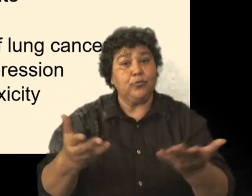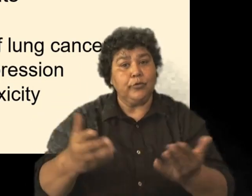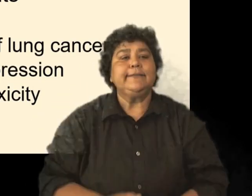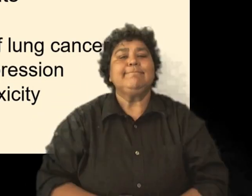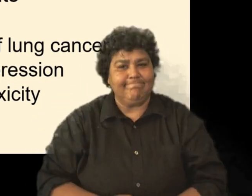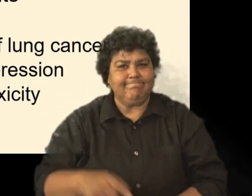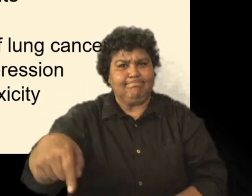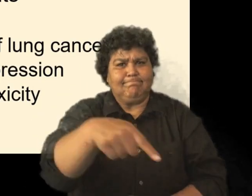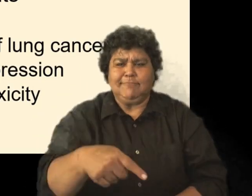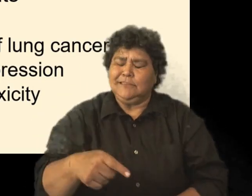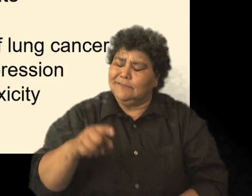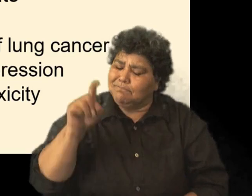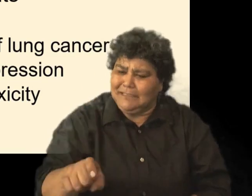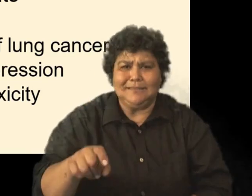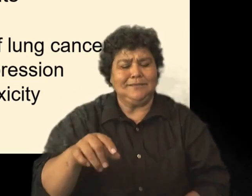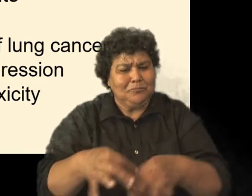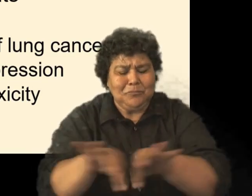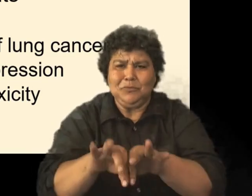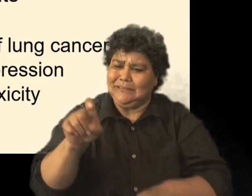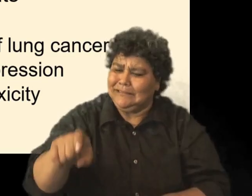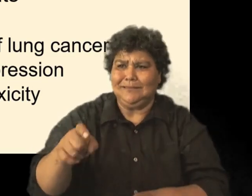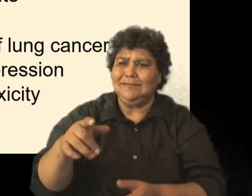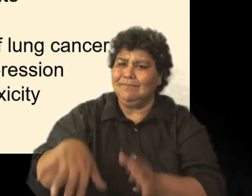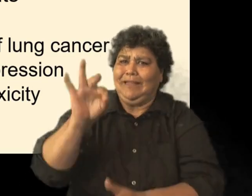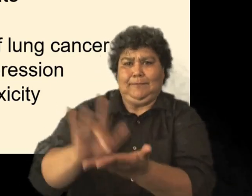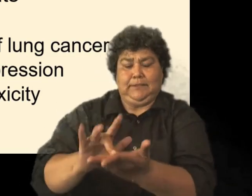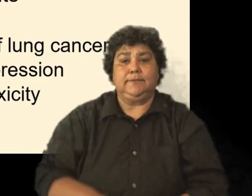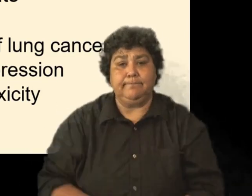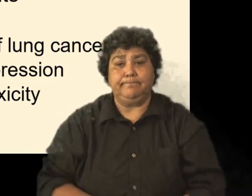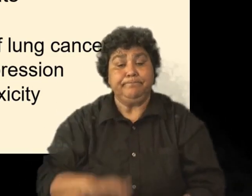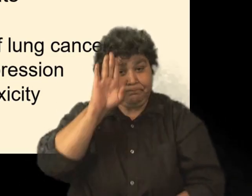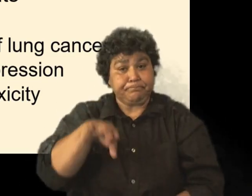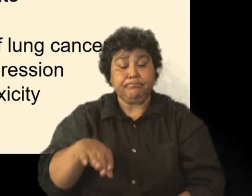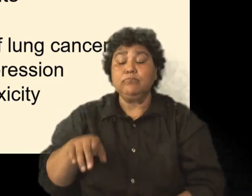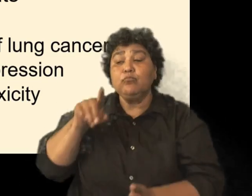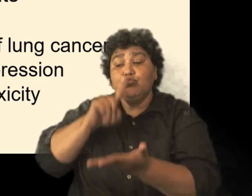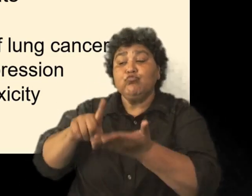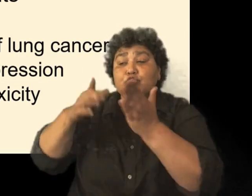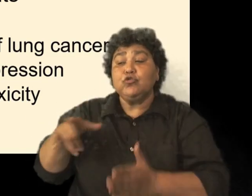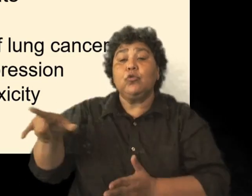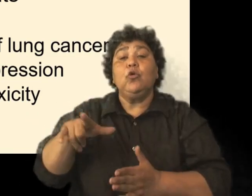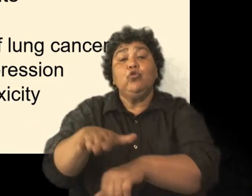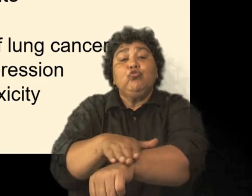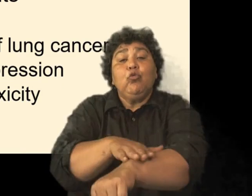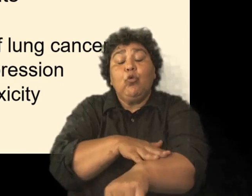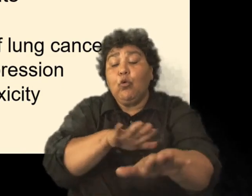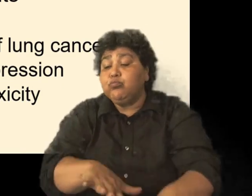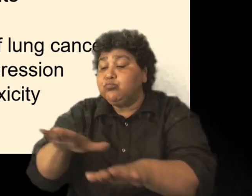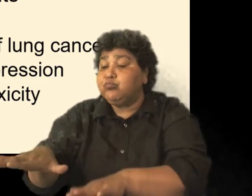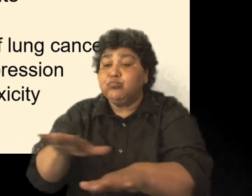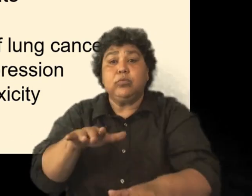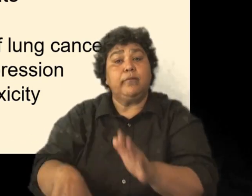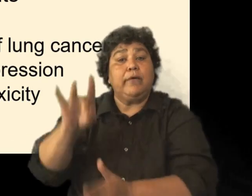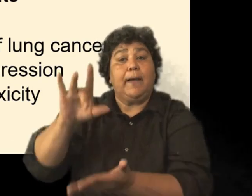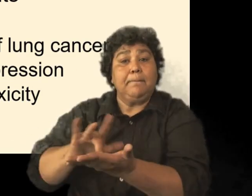urgency. Whenever medical researchers are slow to identify effective treatments, as has been the case for